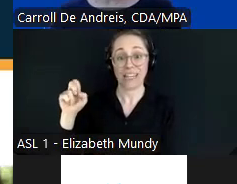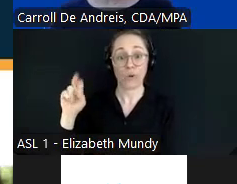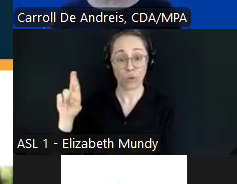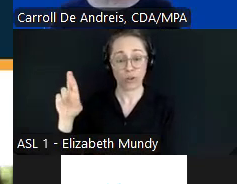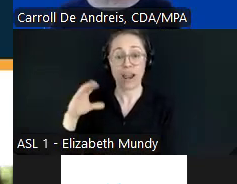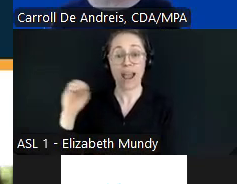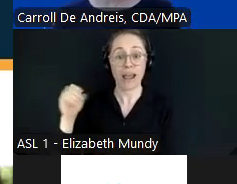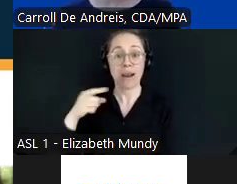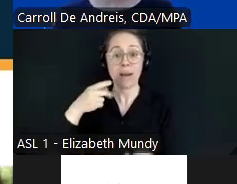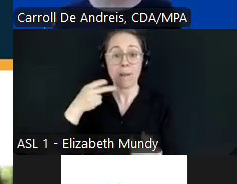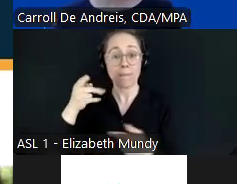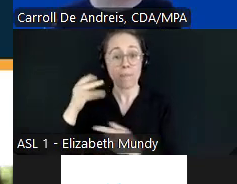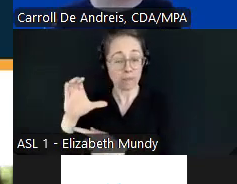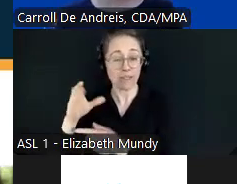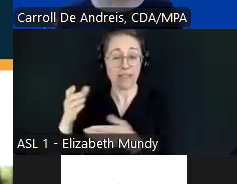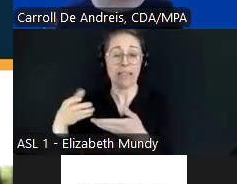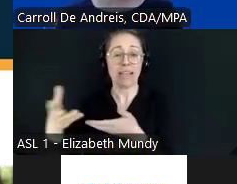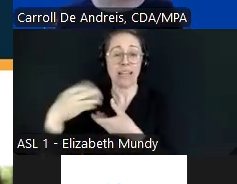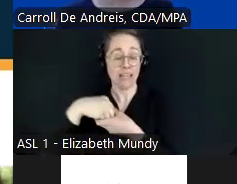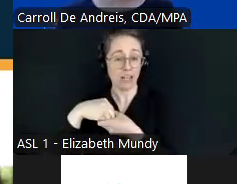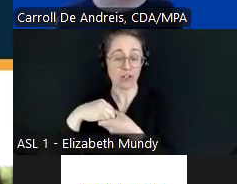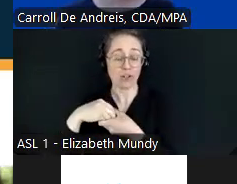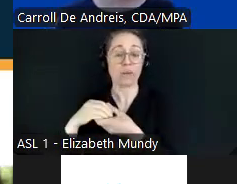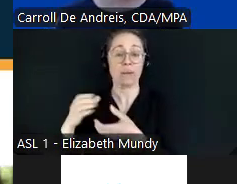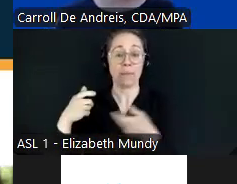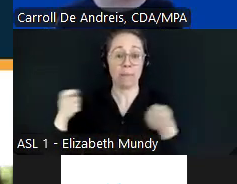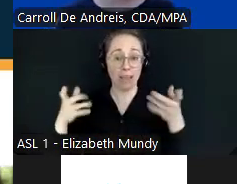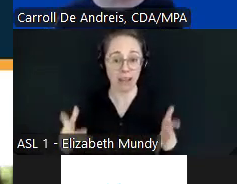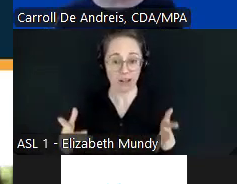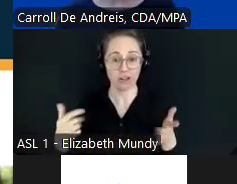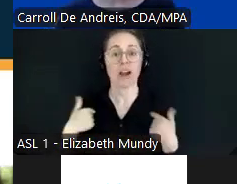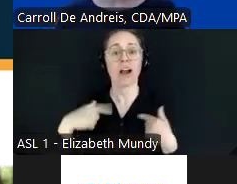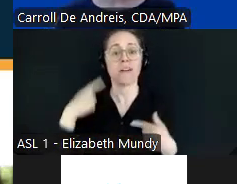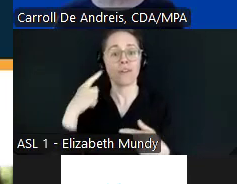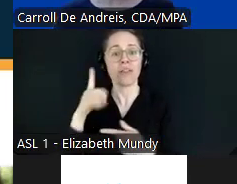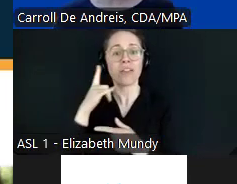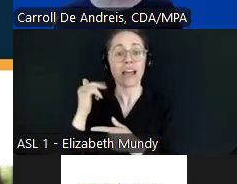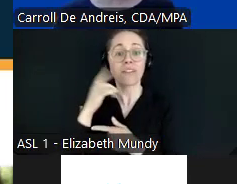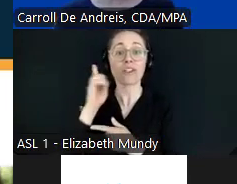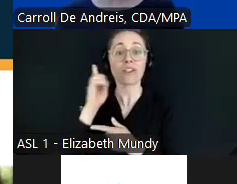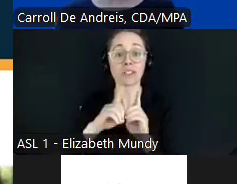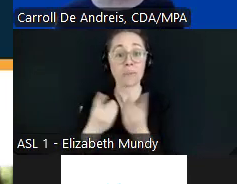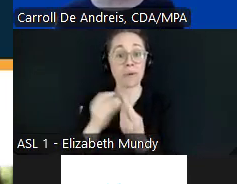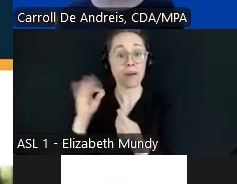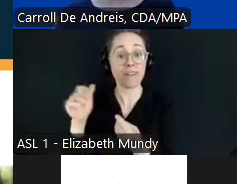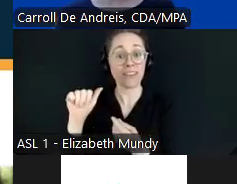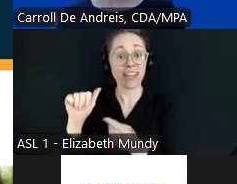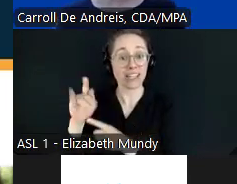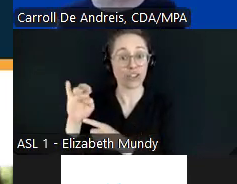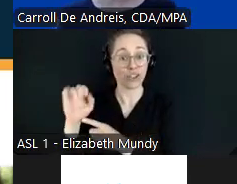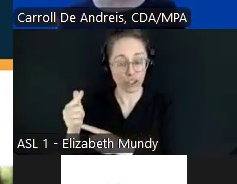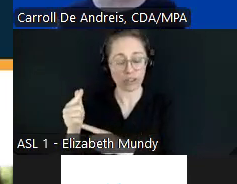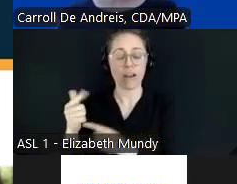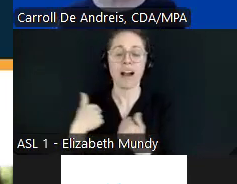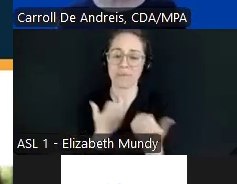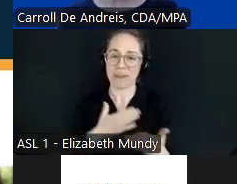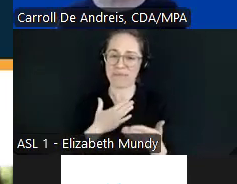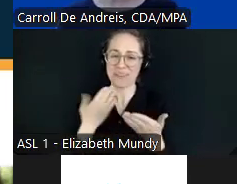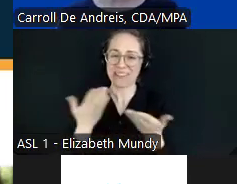on the Master Plan for Aging team at the California Department of Aging. I'm happy to be with you here today for